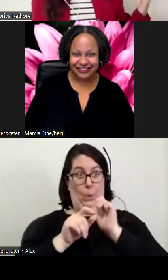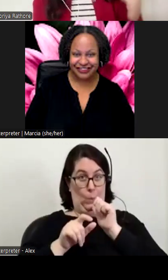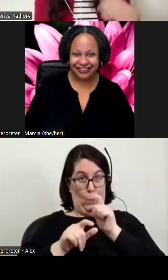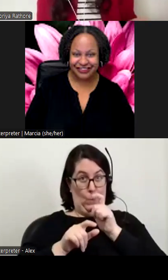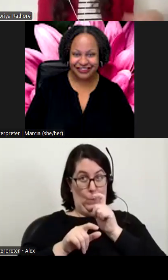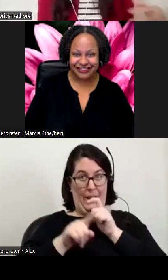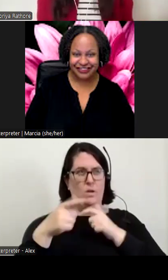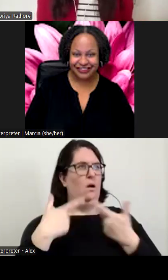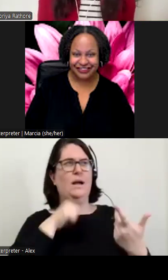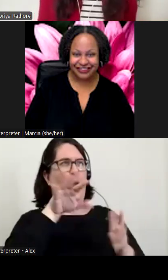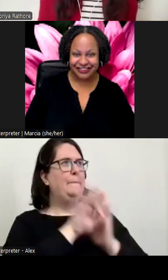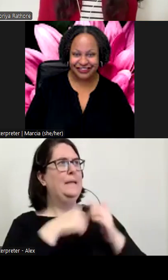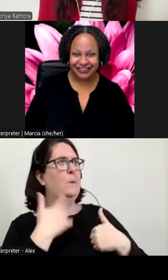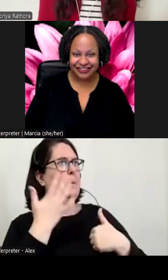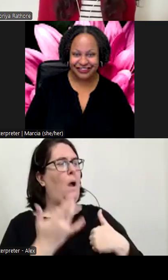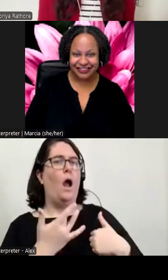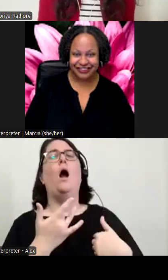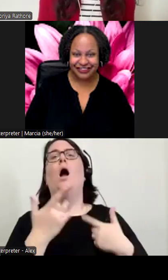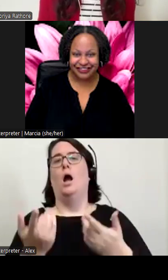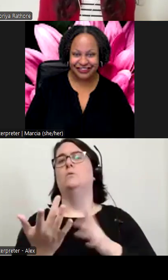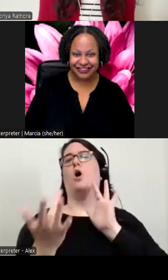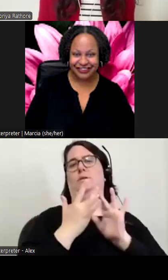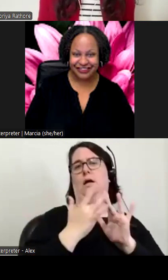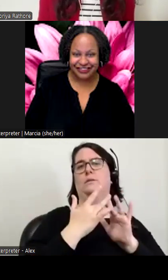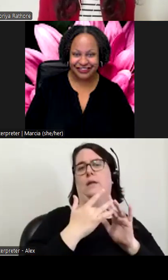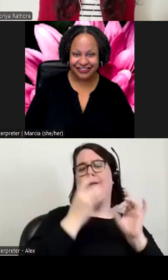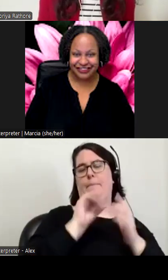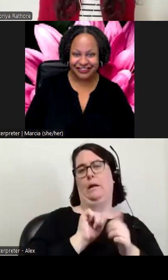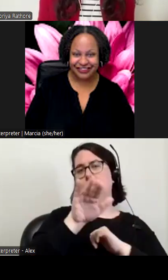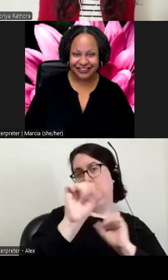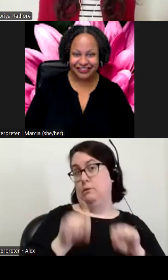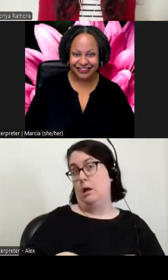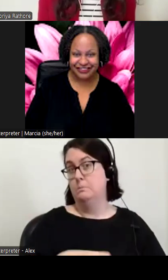that helpful, you can always reach out and request that feedback.